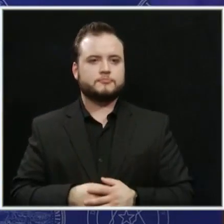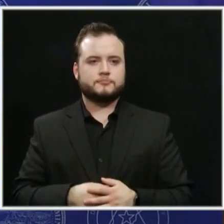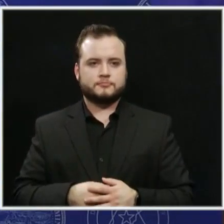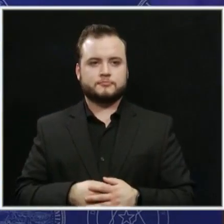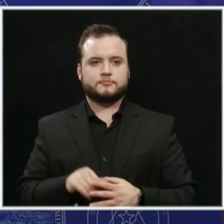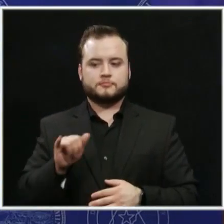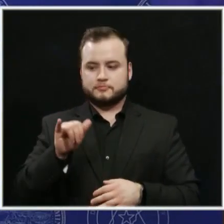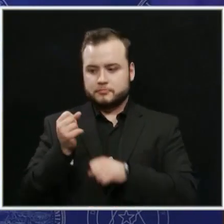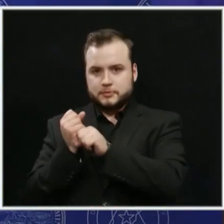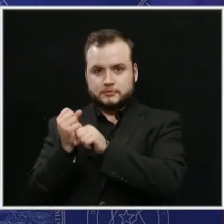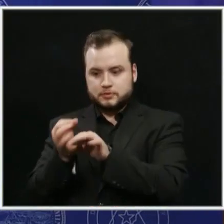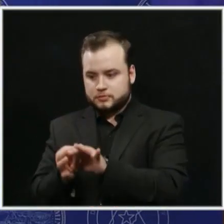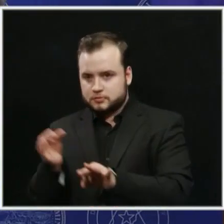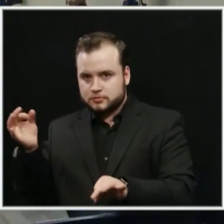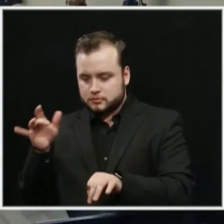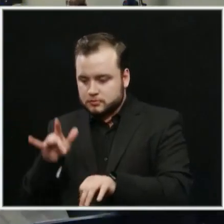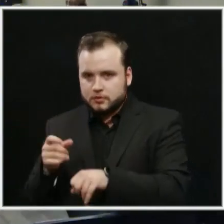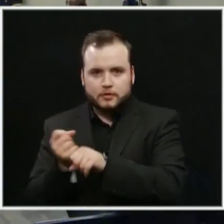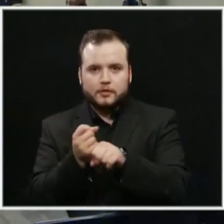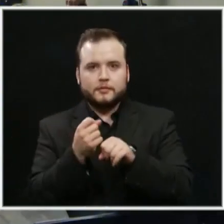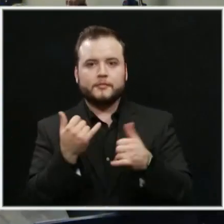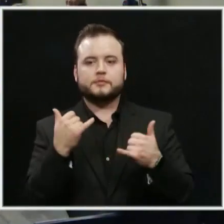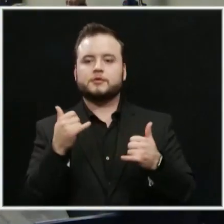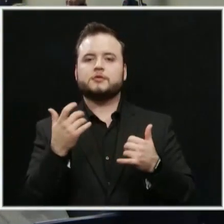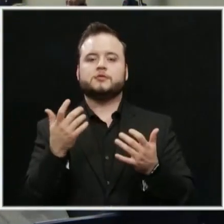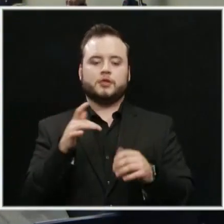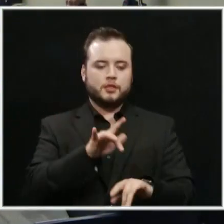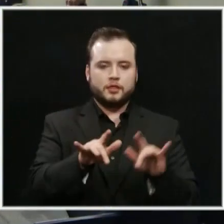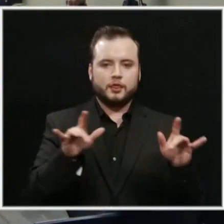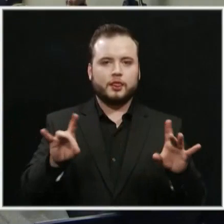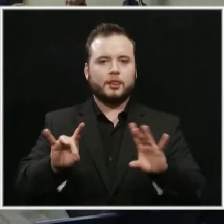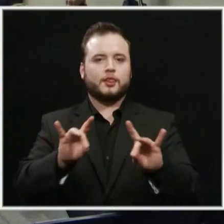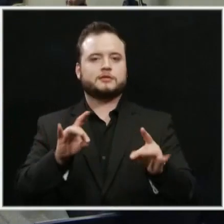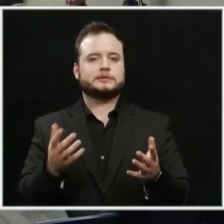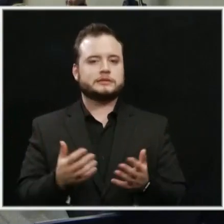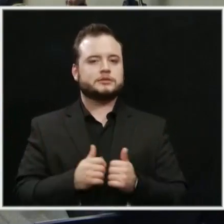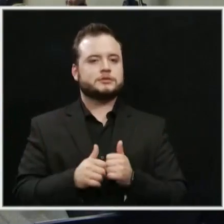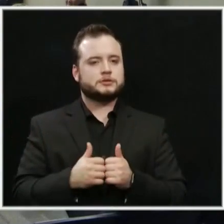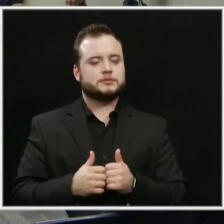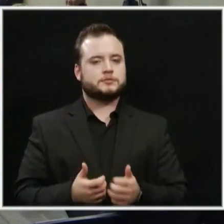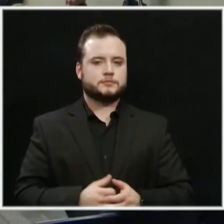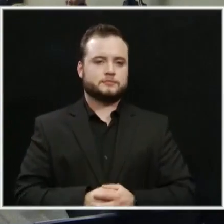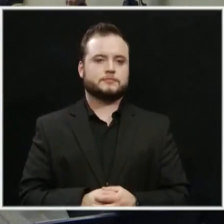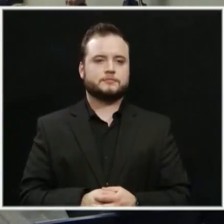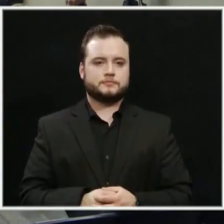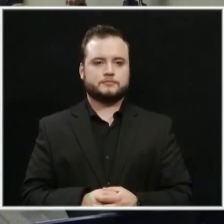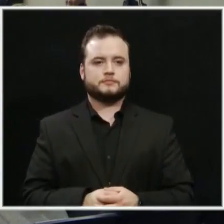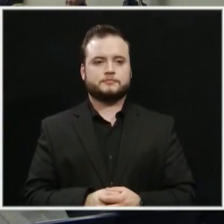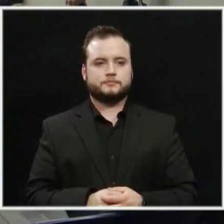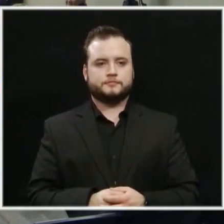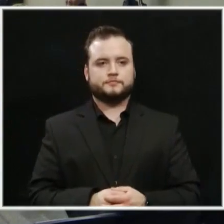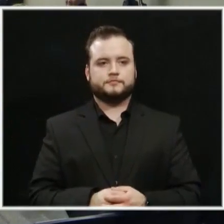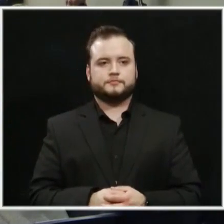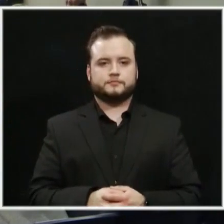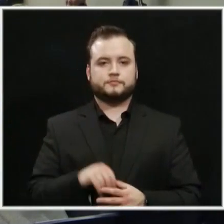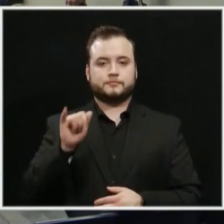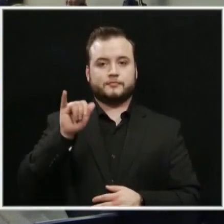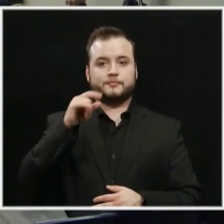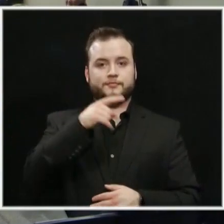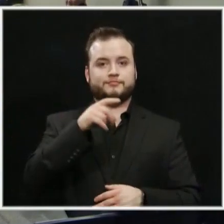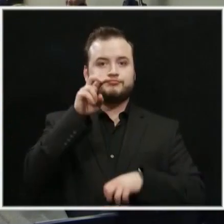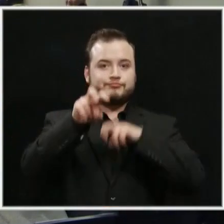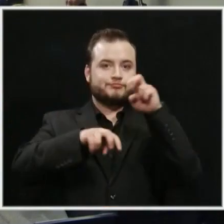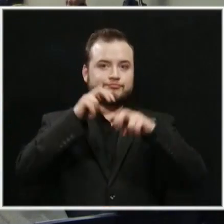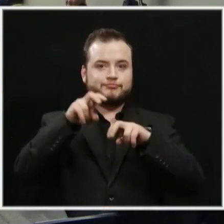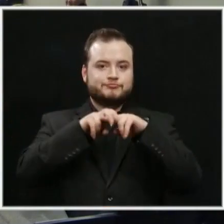Just a quick follow-up. The folks at Valley Fair, Canterbury Park have wondered when are they going to be able to reopen. There's some